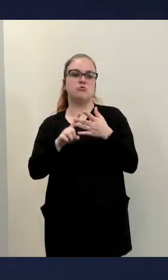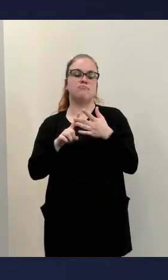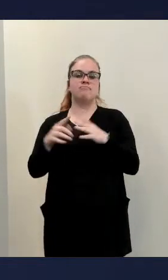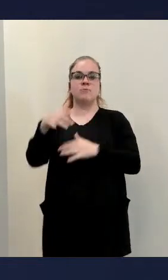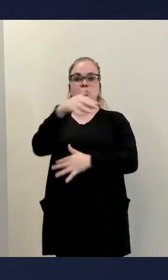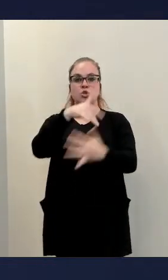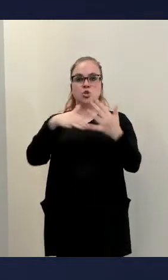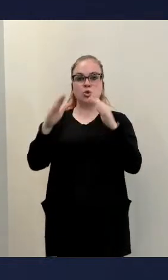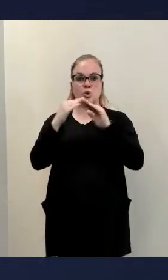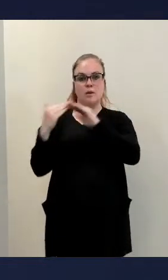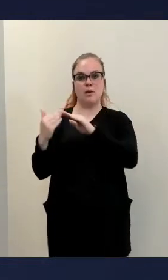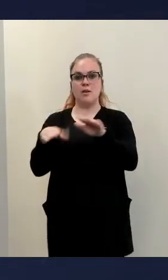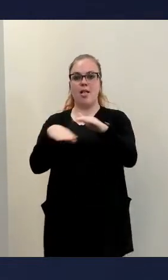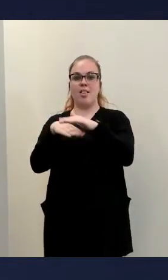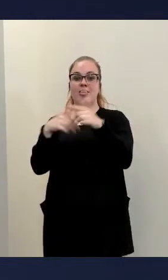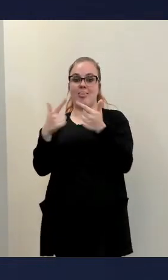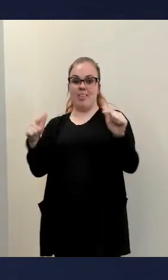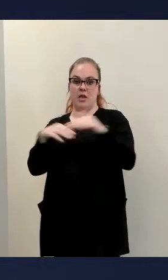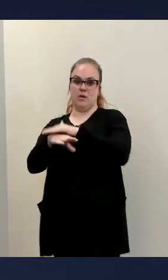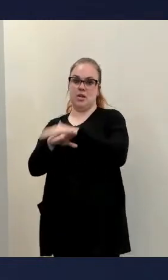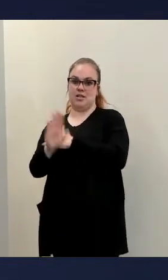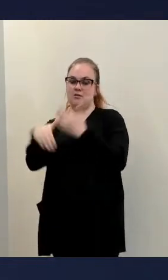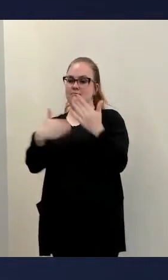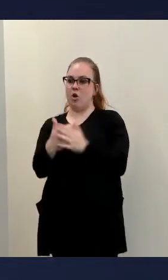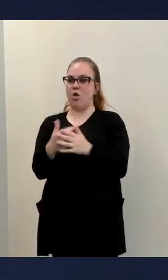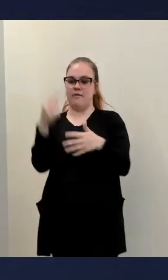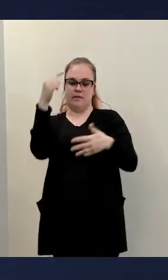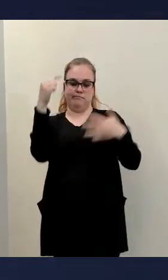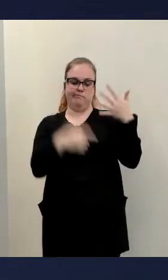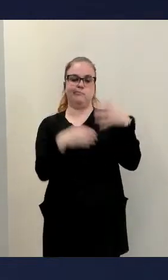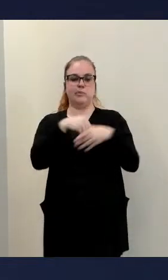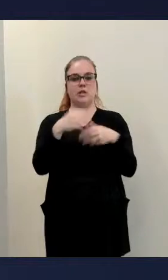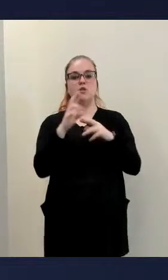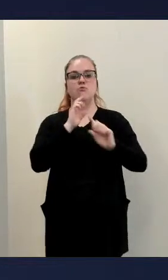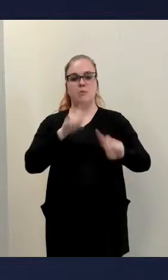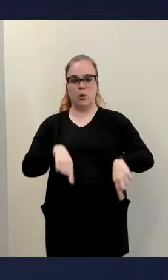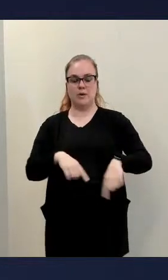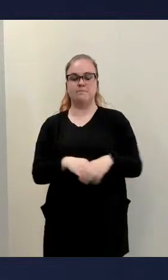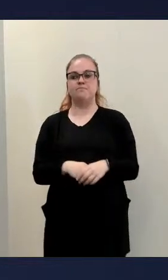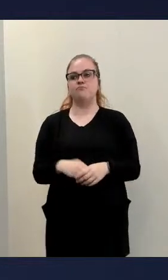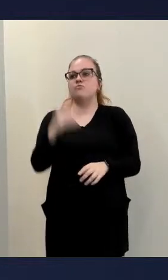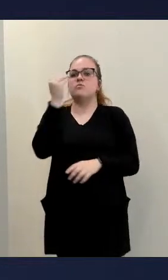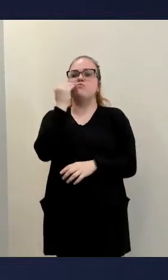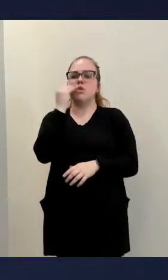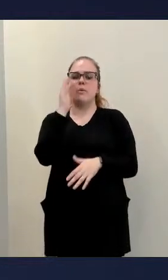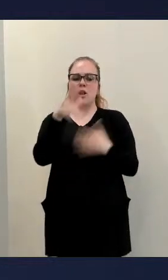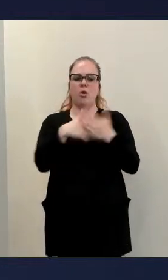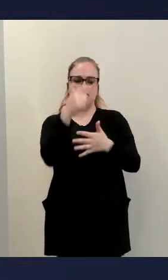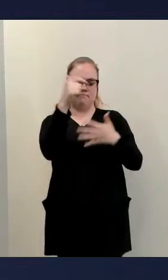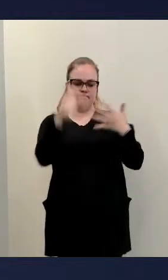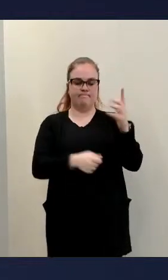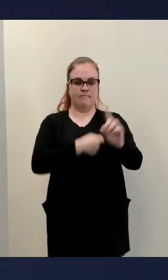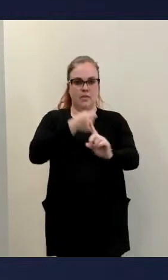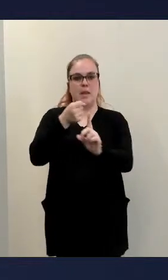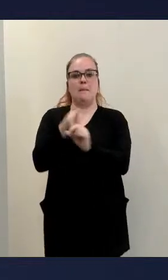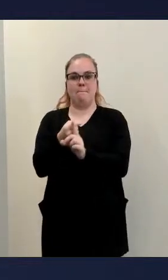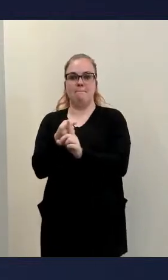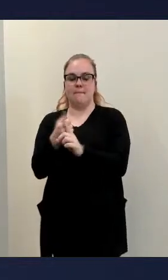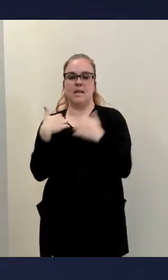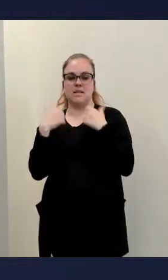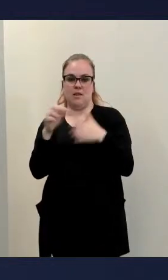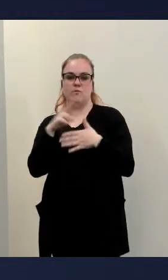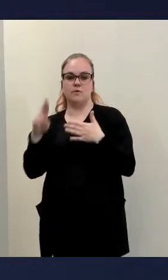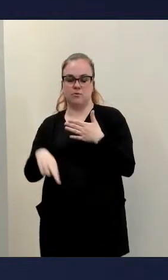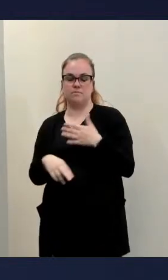context, and language access. And that is all in here in this report. And so we know those factors play an outsized role in health